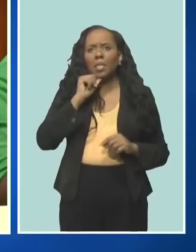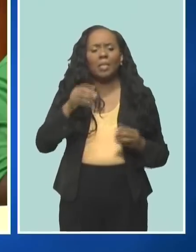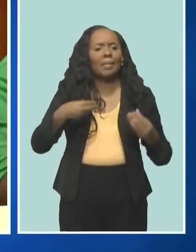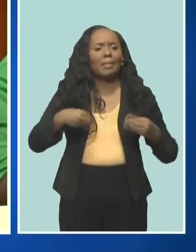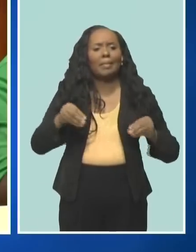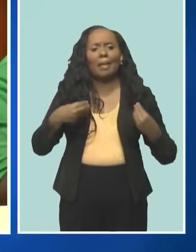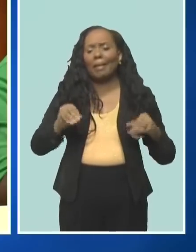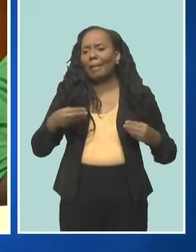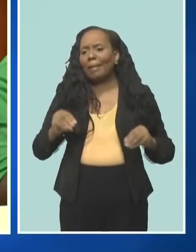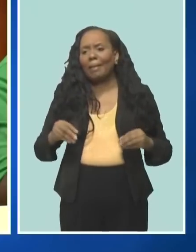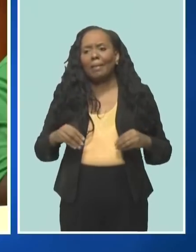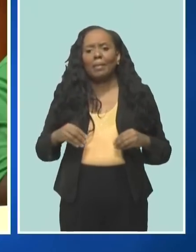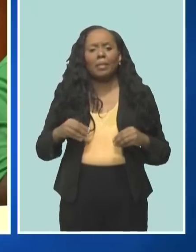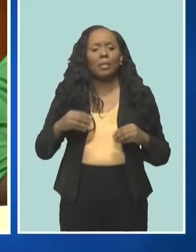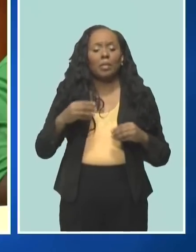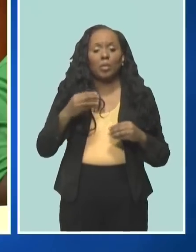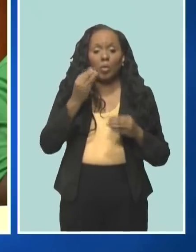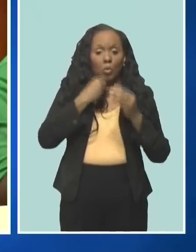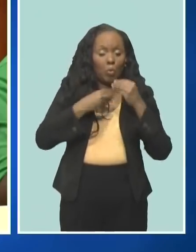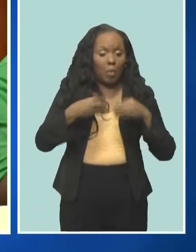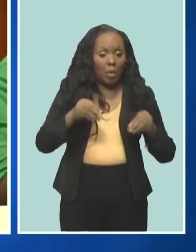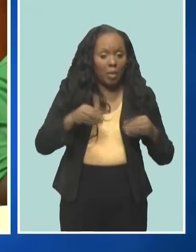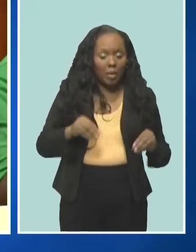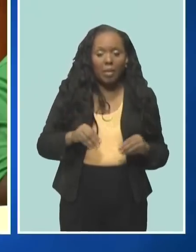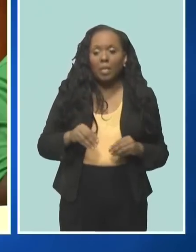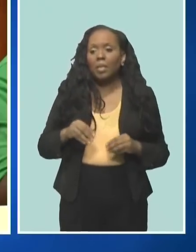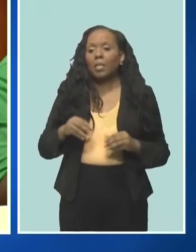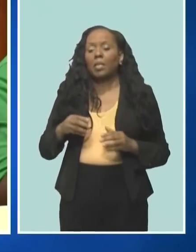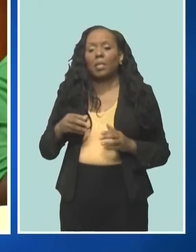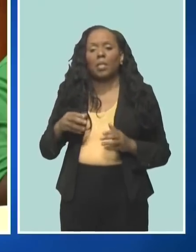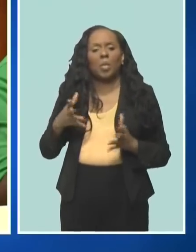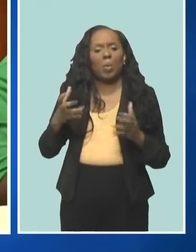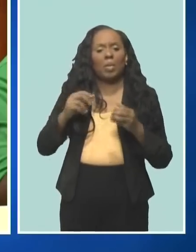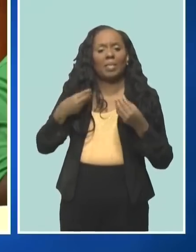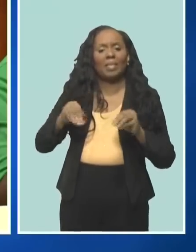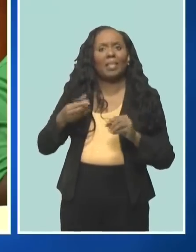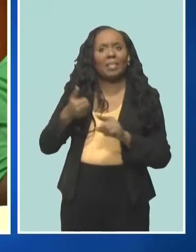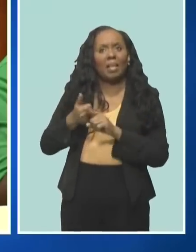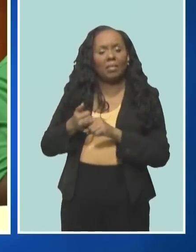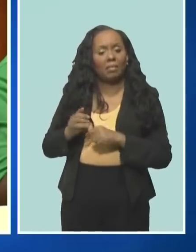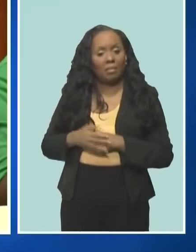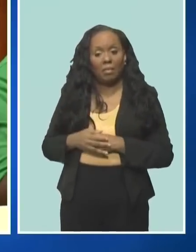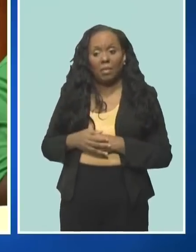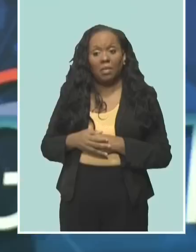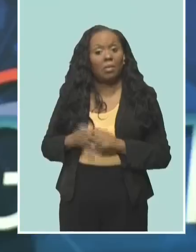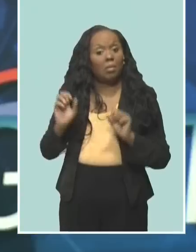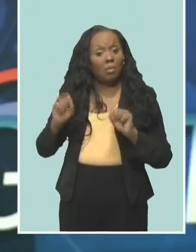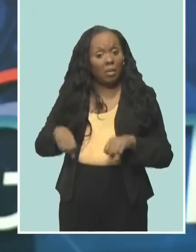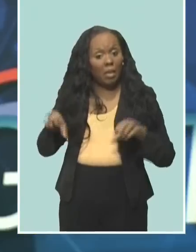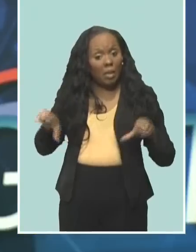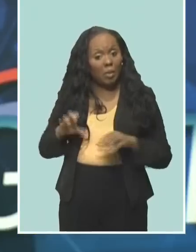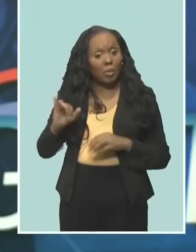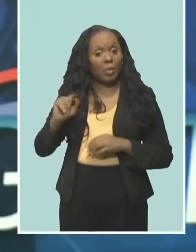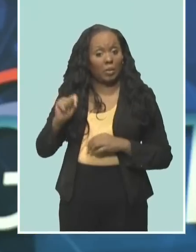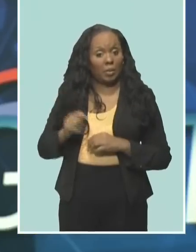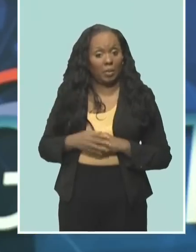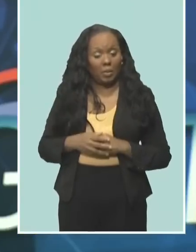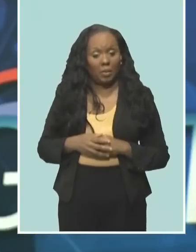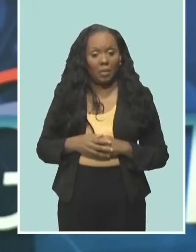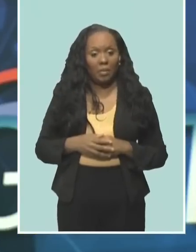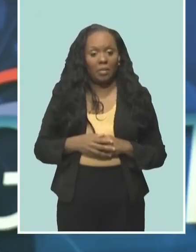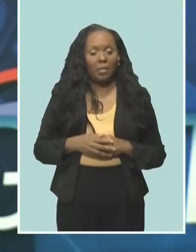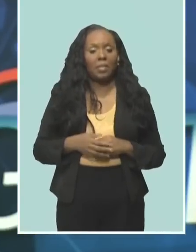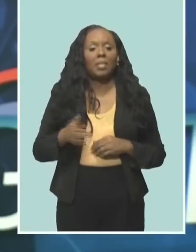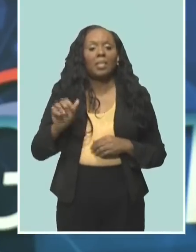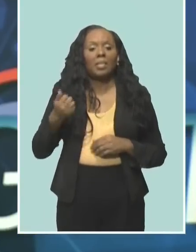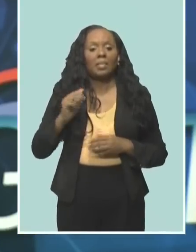sell all yourself. What that is basically telling me is that you can do it. 10 aspiring